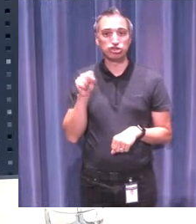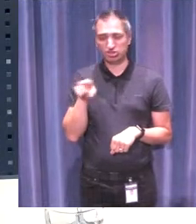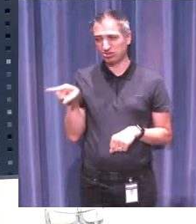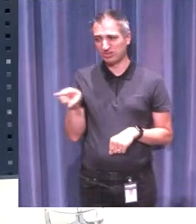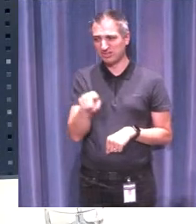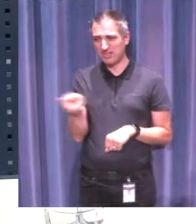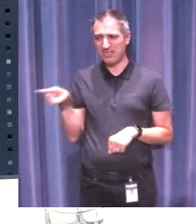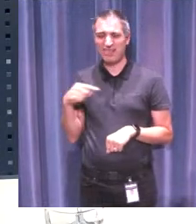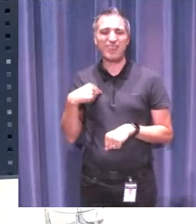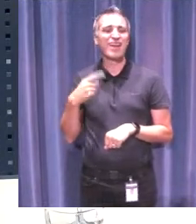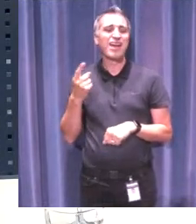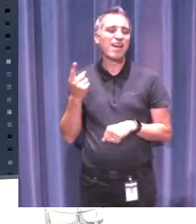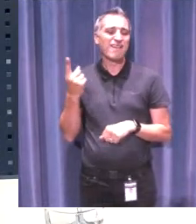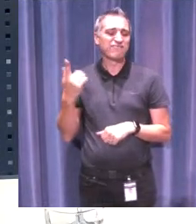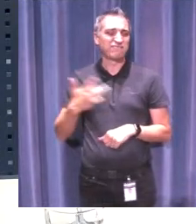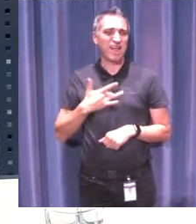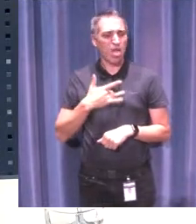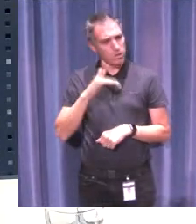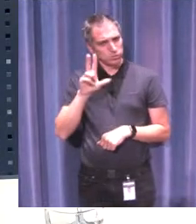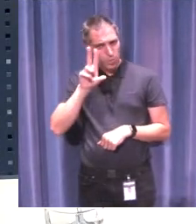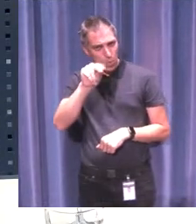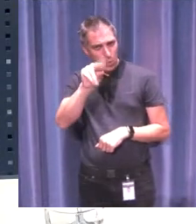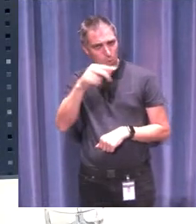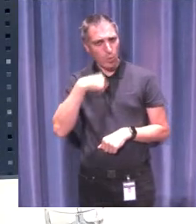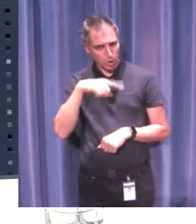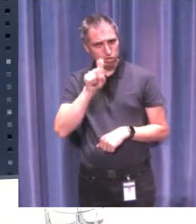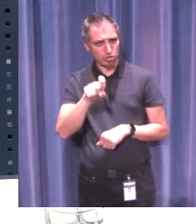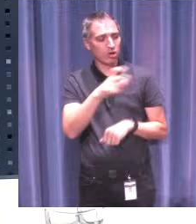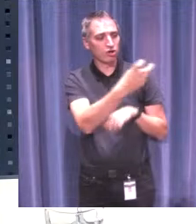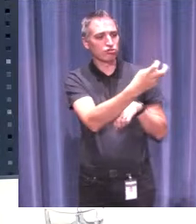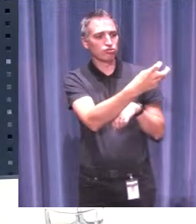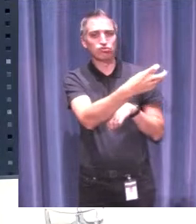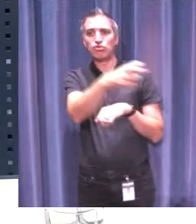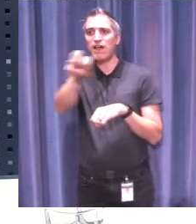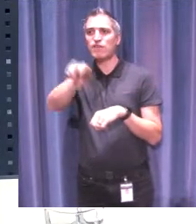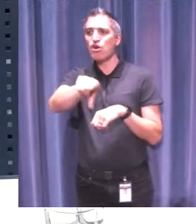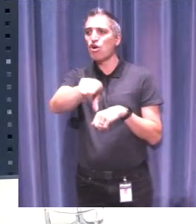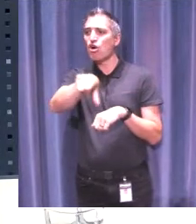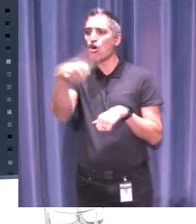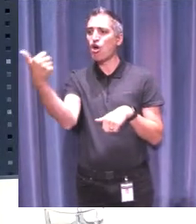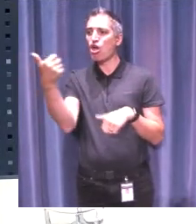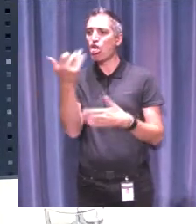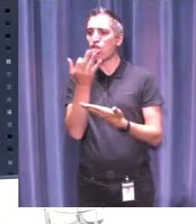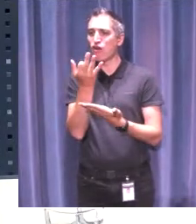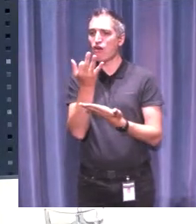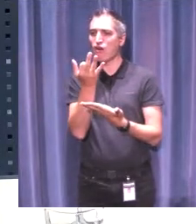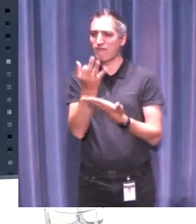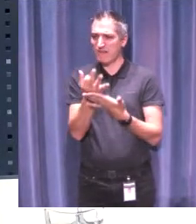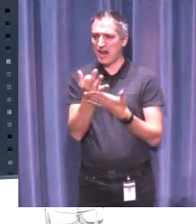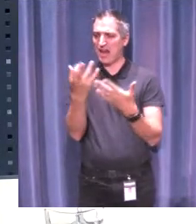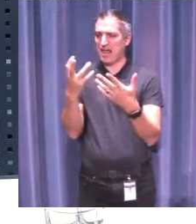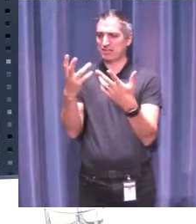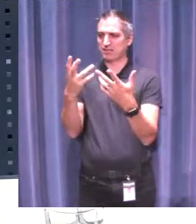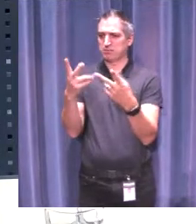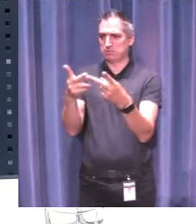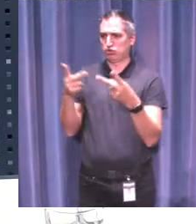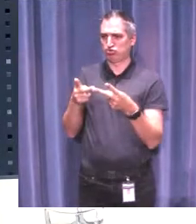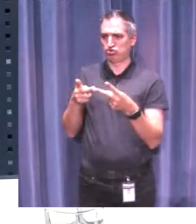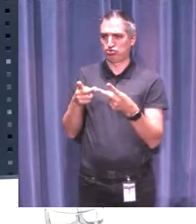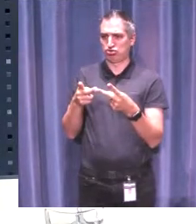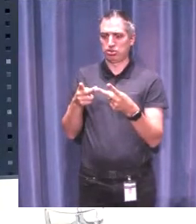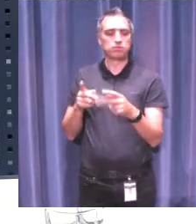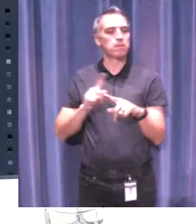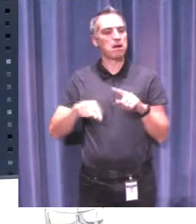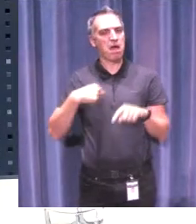quo mindset that we should move him into another area of finance in the company. But I stood my